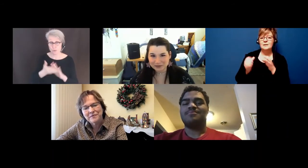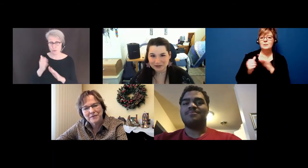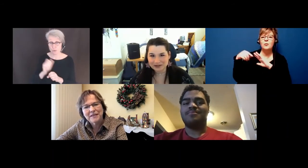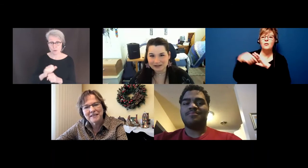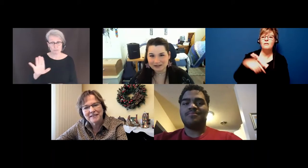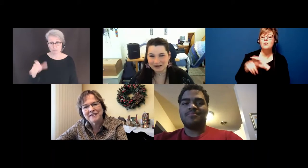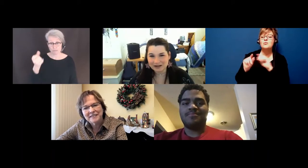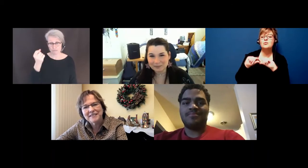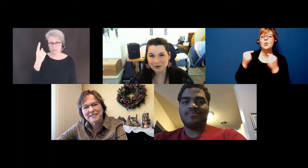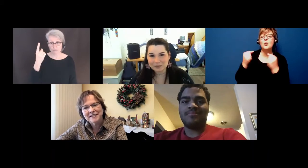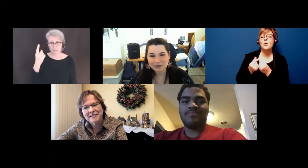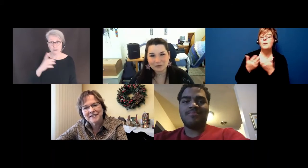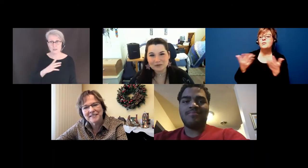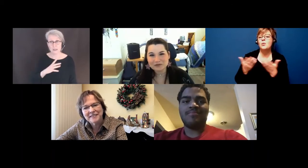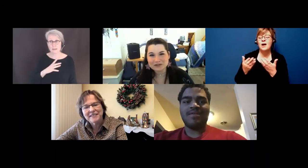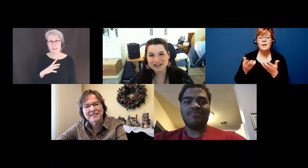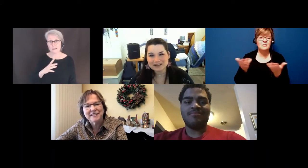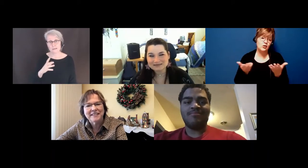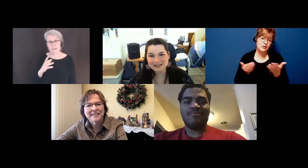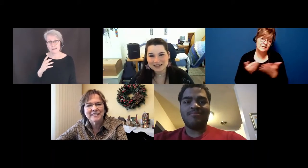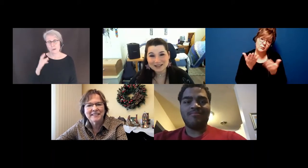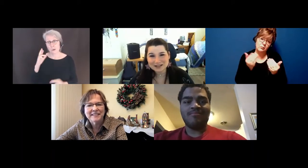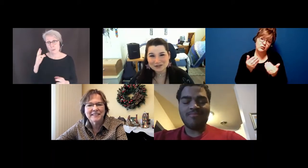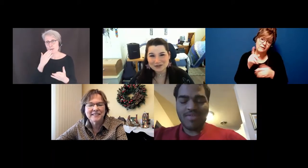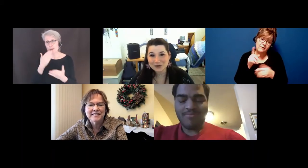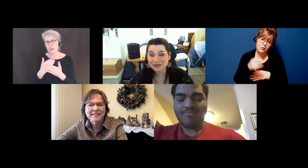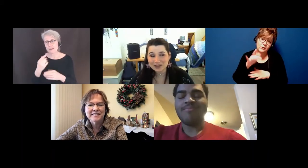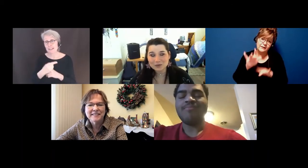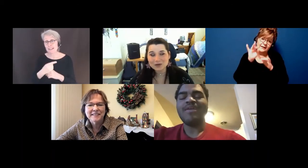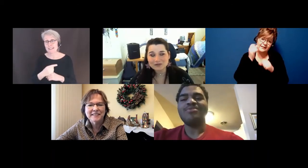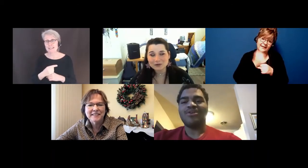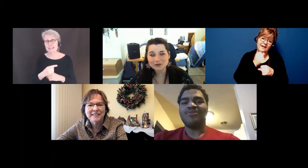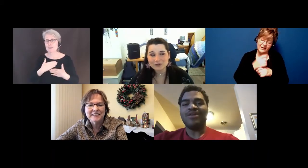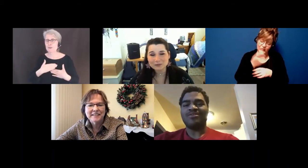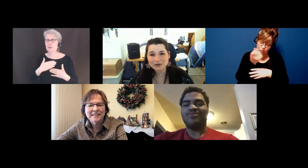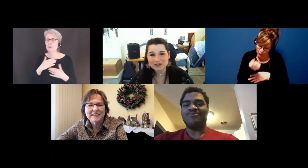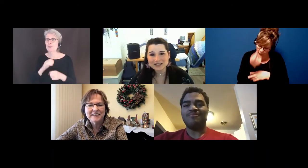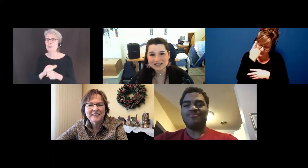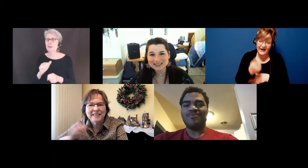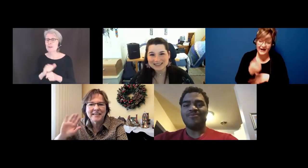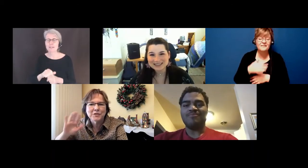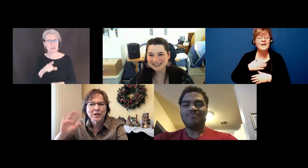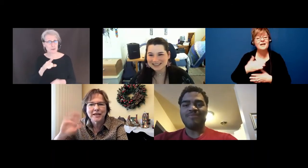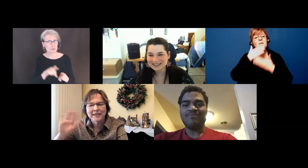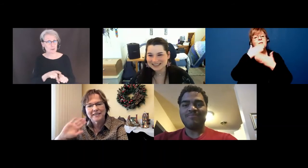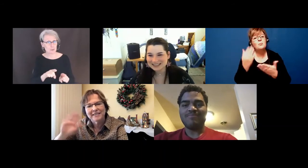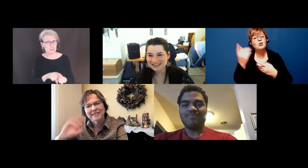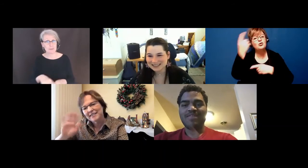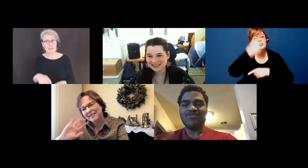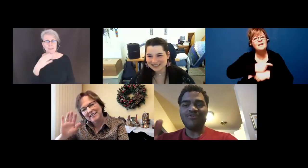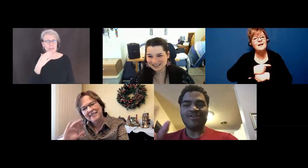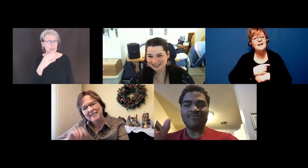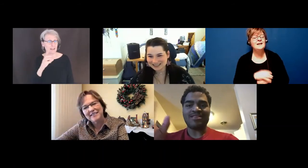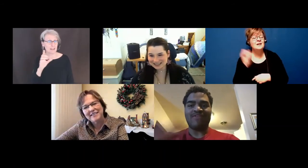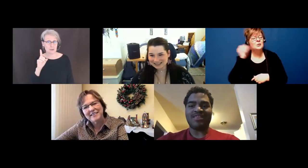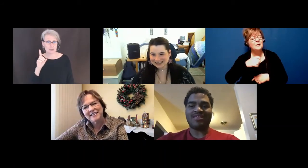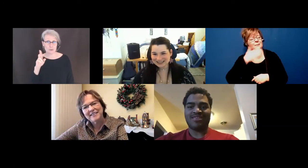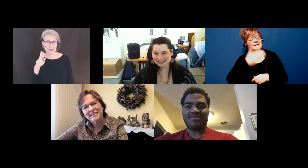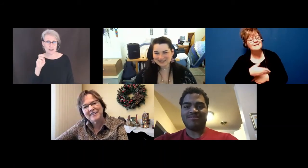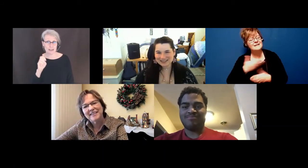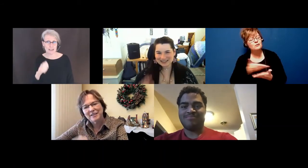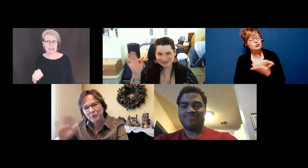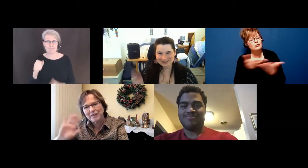understand completely. I hope you have a wonderful day and enjoy work. Thank you again. You too. with us. Thanks, Drake. Enjoy the rest